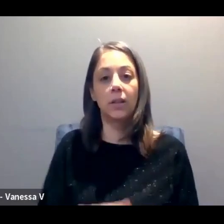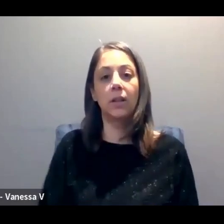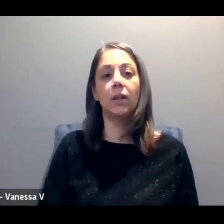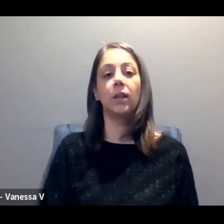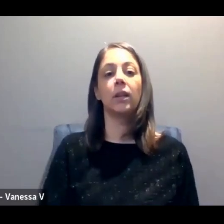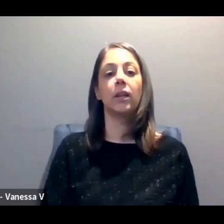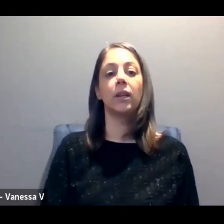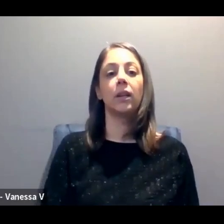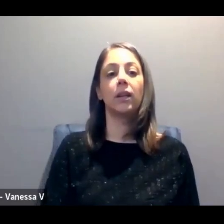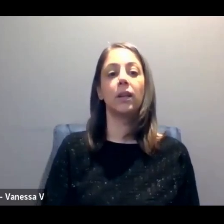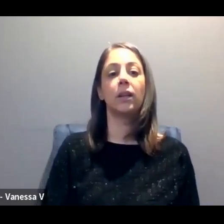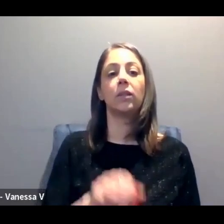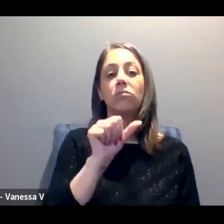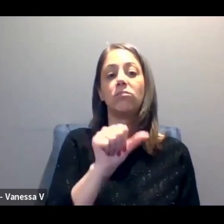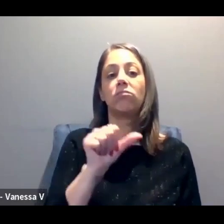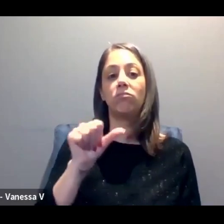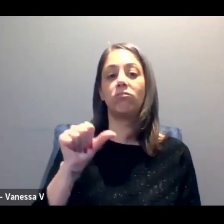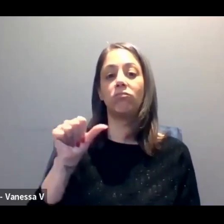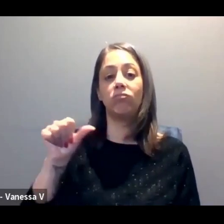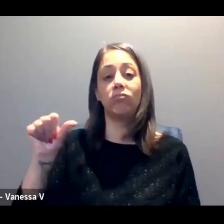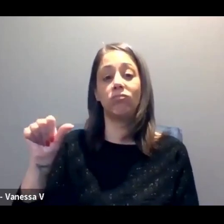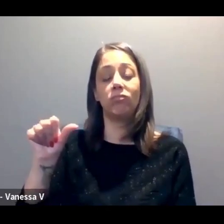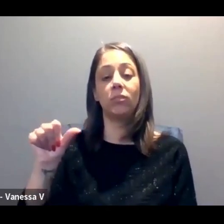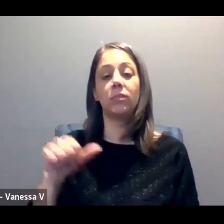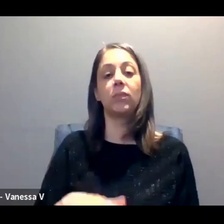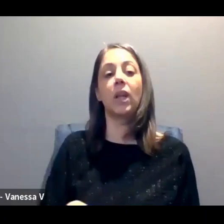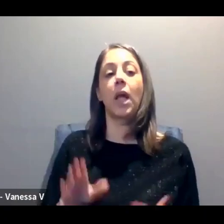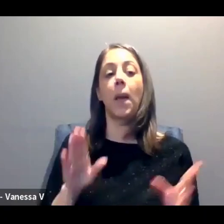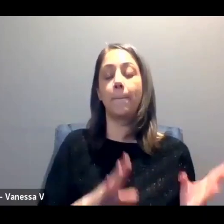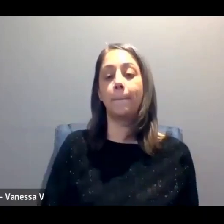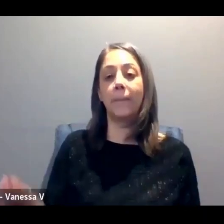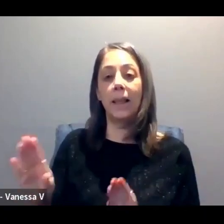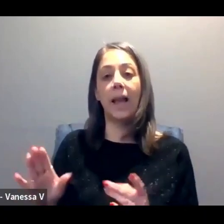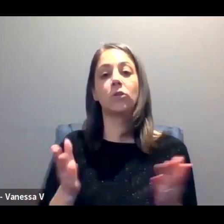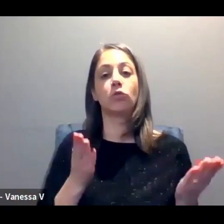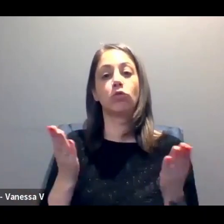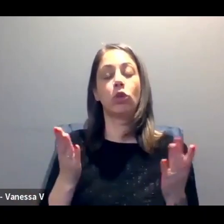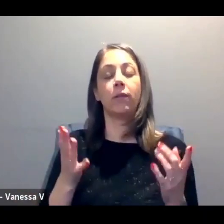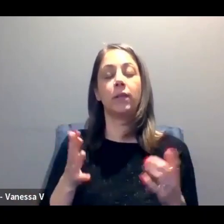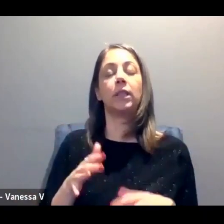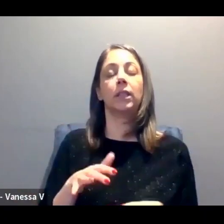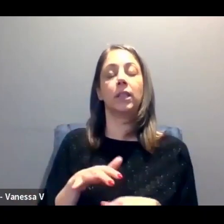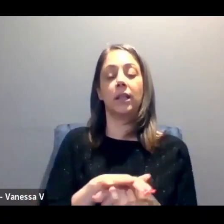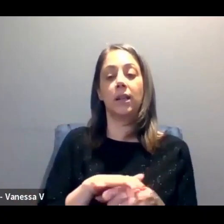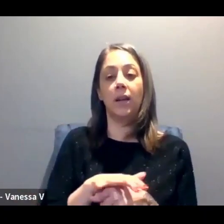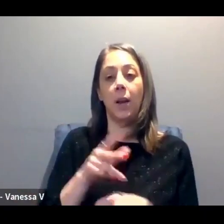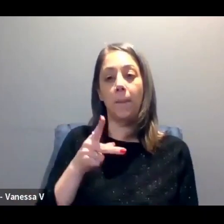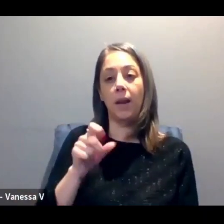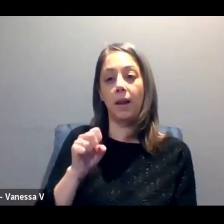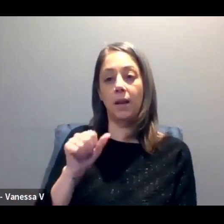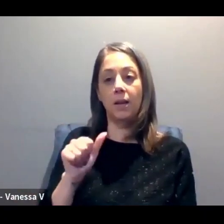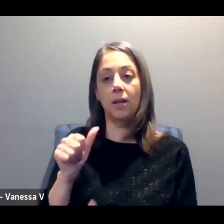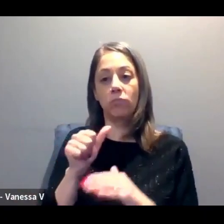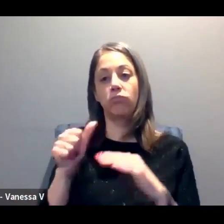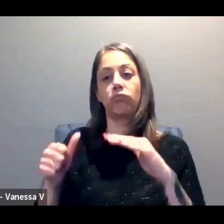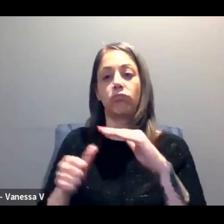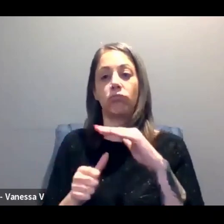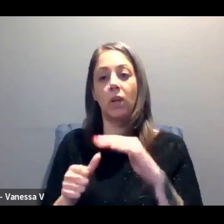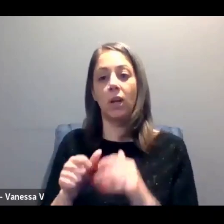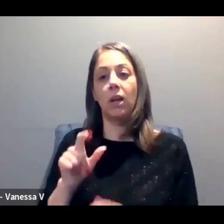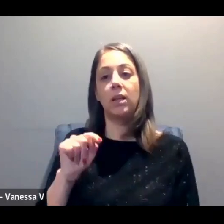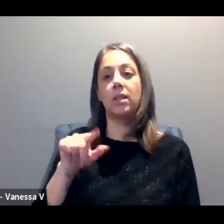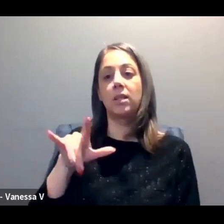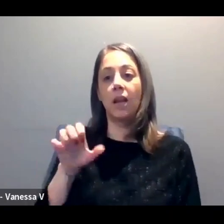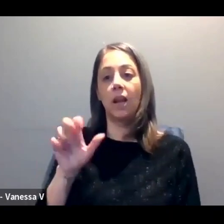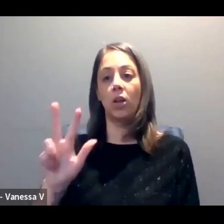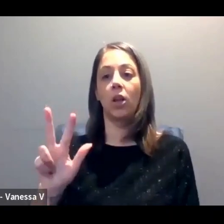and Area Agency on Aging Planning and Service Area, so the PSA, under the authority of the Title III of the